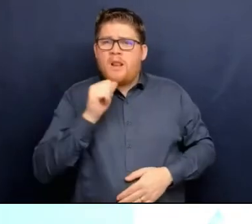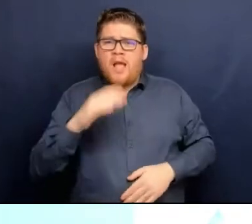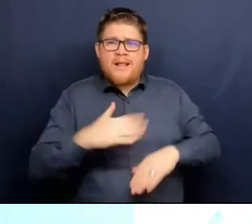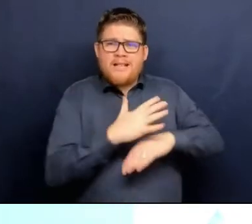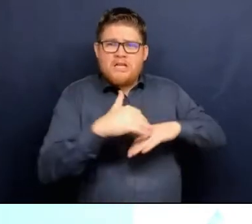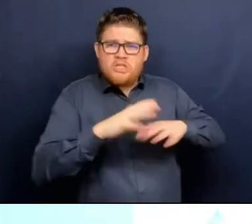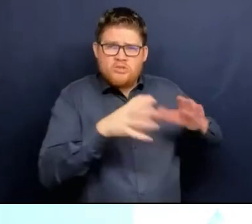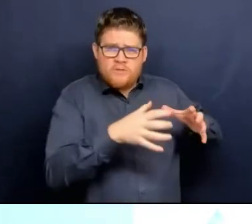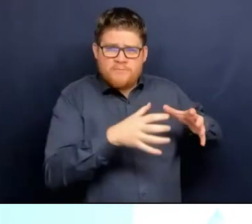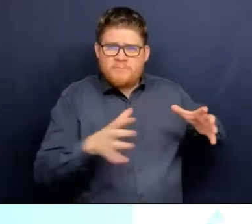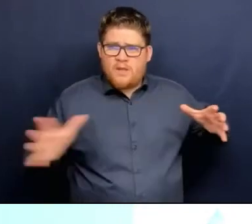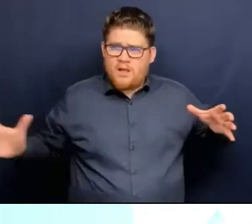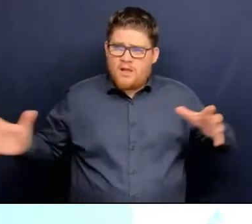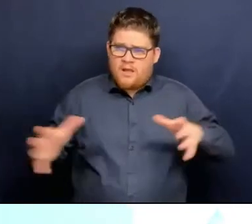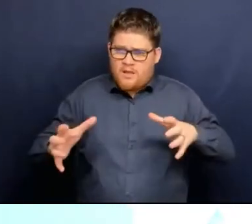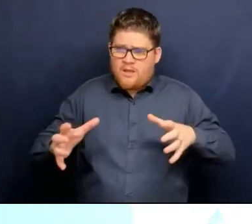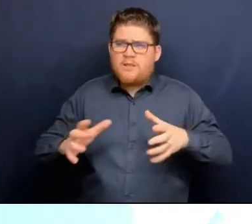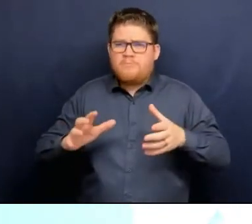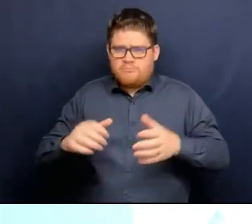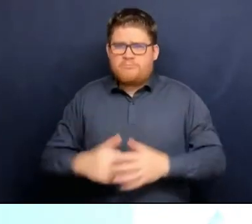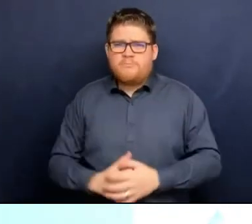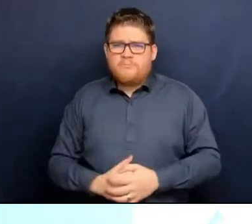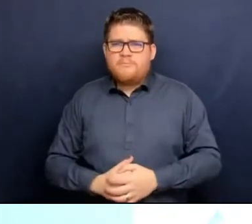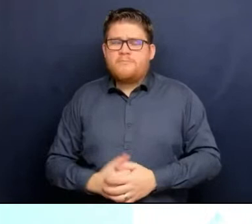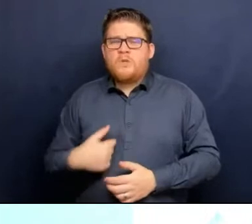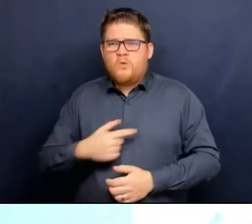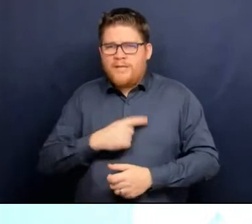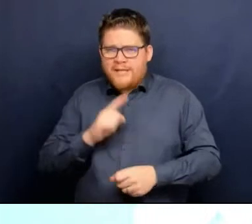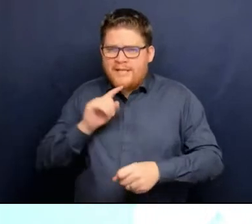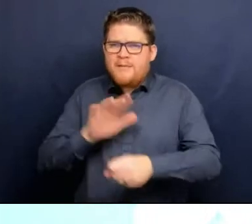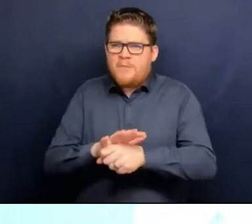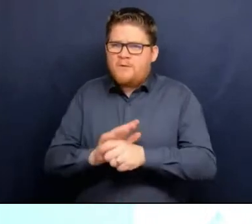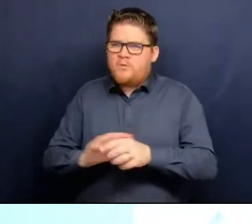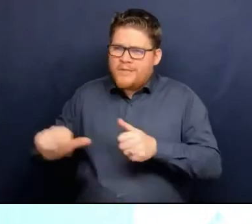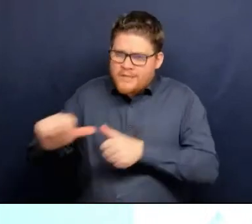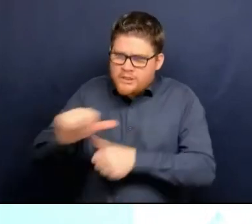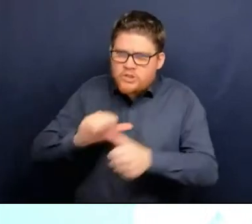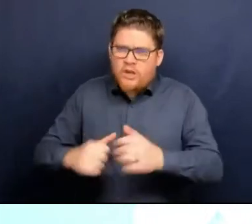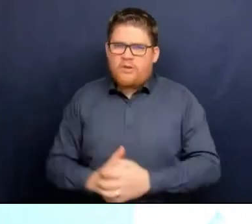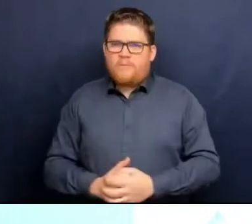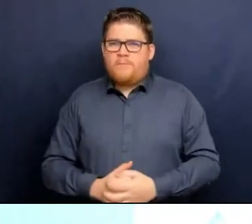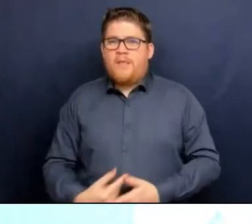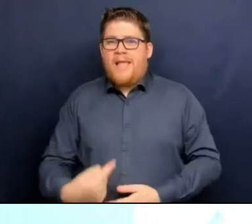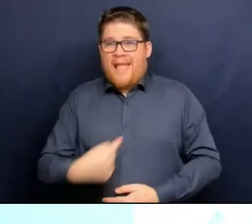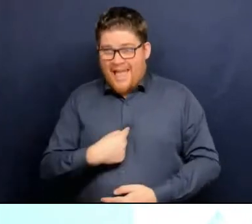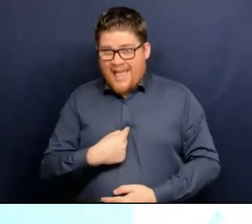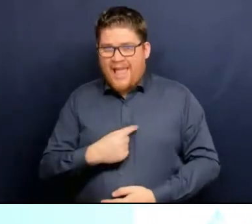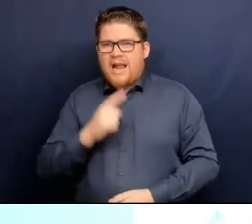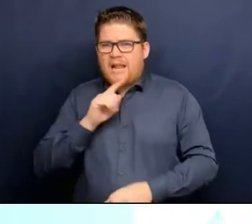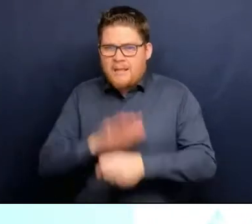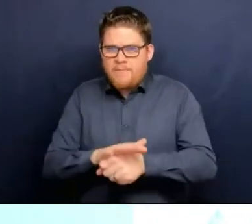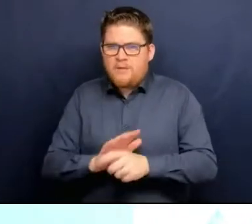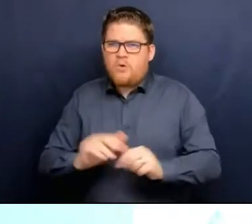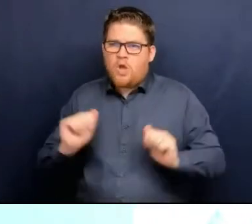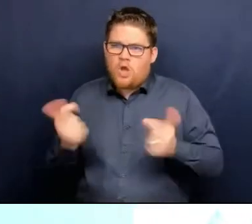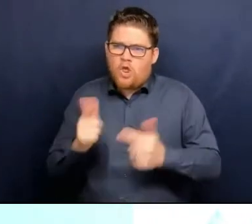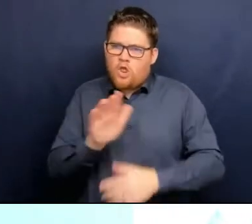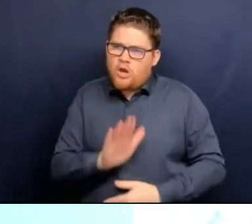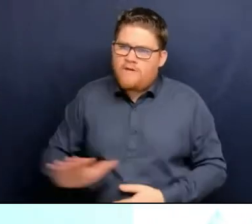That's the commitment we've made to each other, and that's the commitment I make to all British Columbians. Lisa, do you have a follow-up?